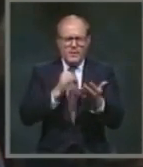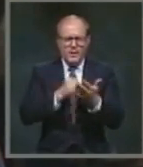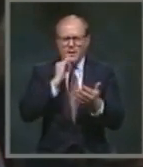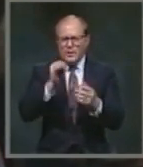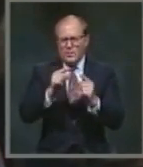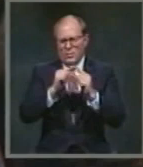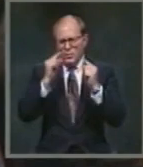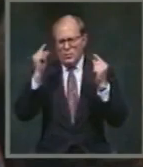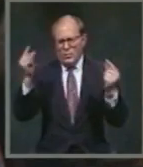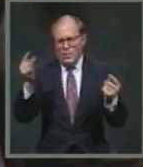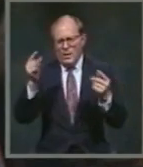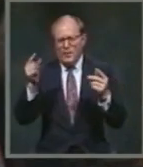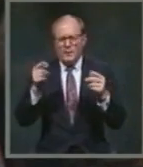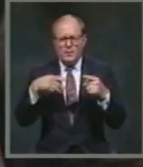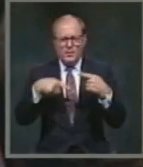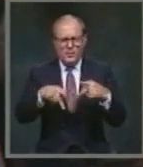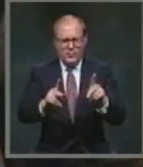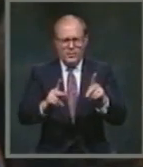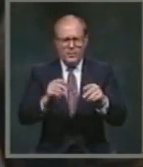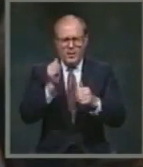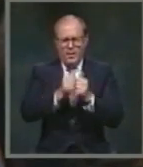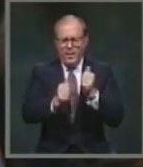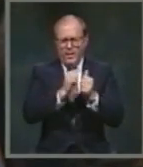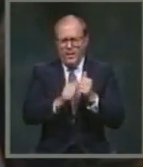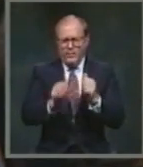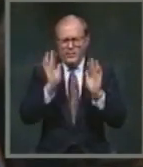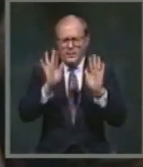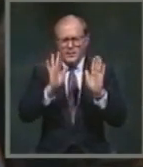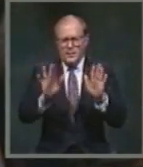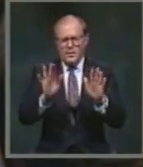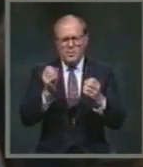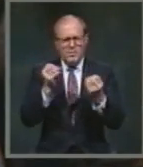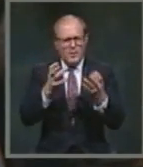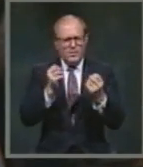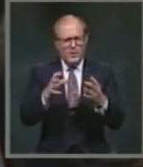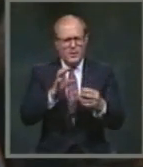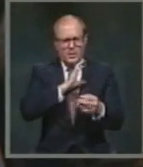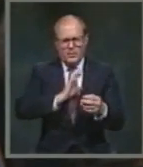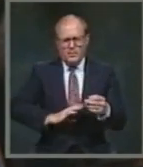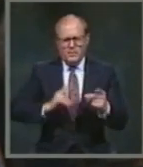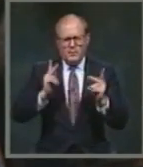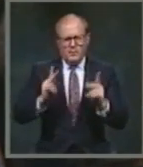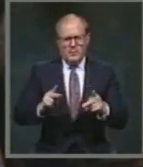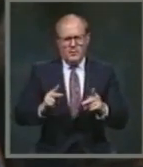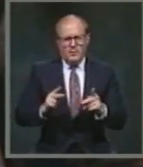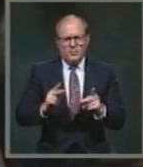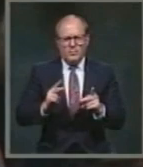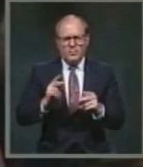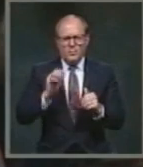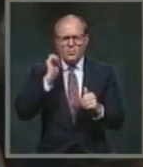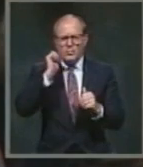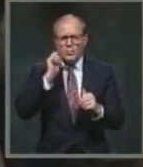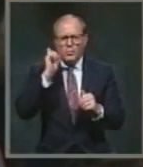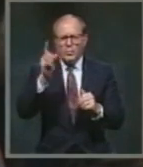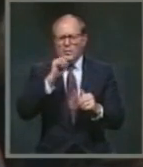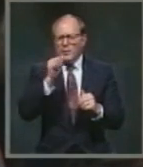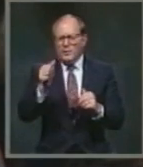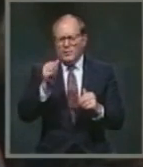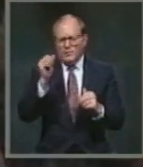great occasion every Sunday. Many thousands of saints wouldn't miss it.